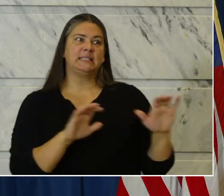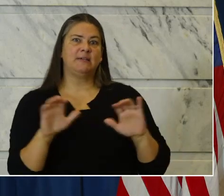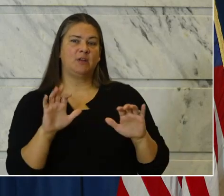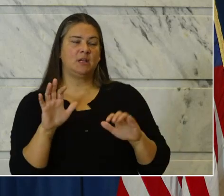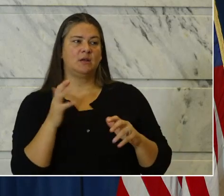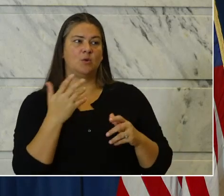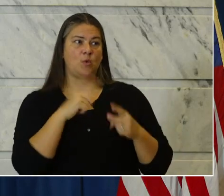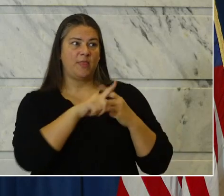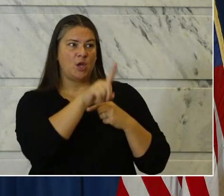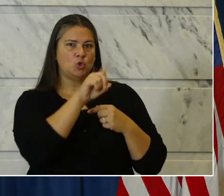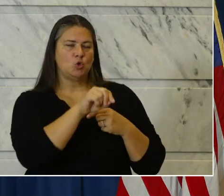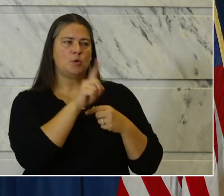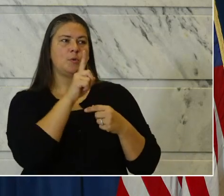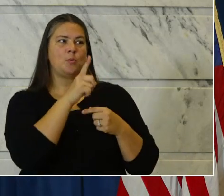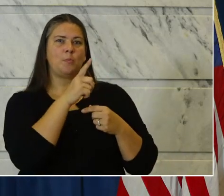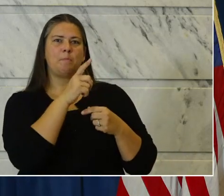those.